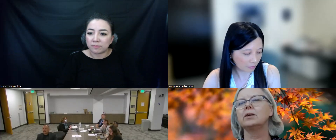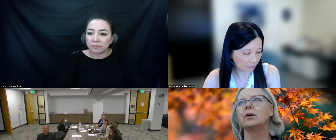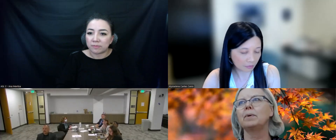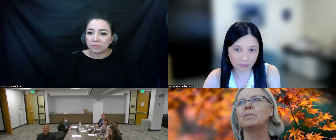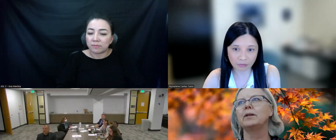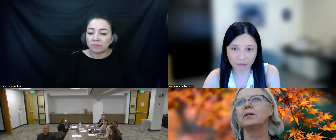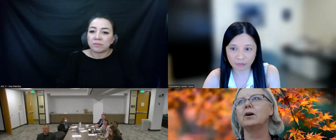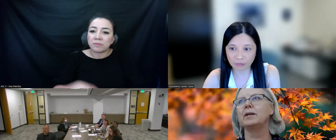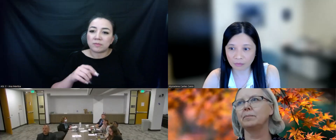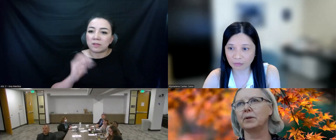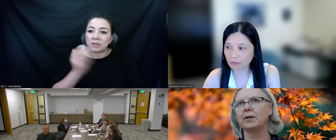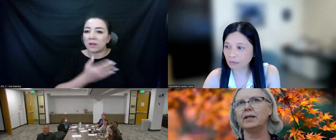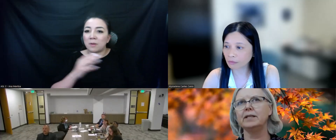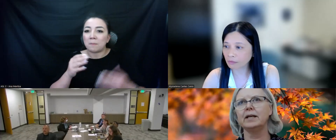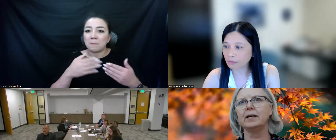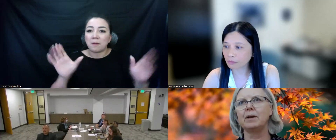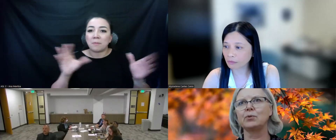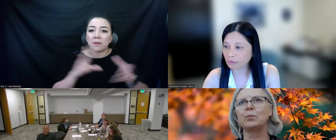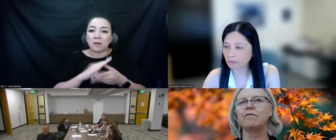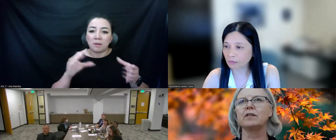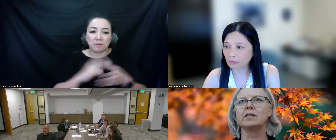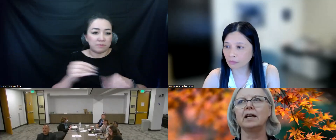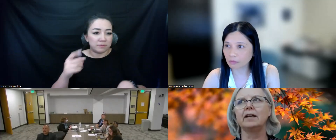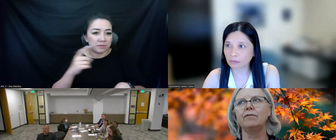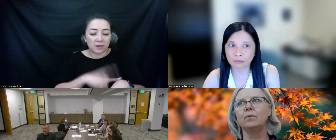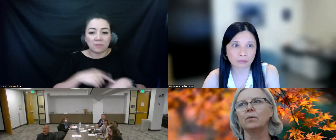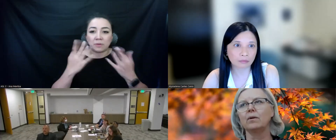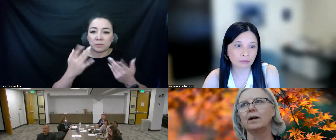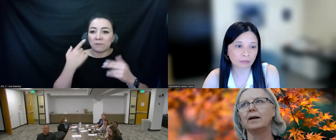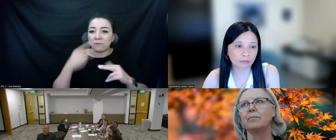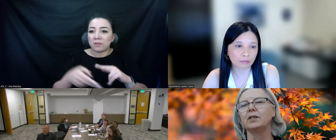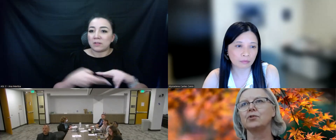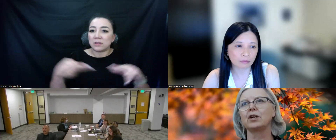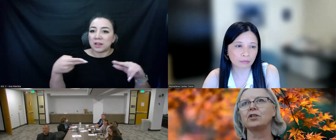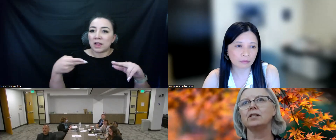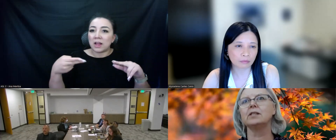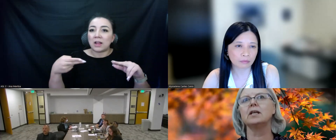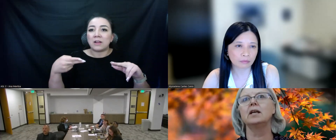This is our public comment period. As we wait for the slide for